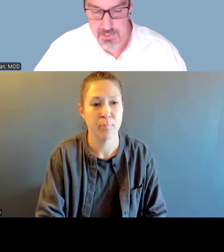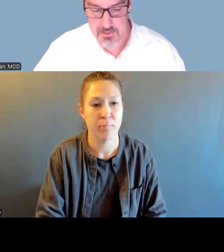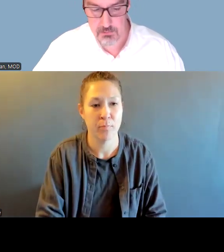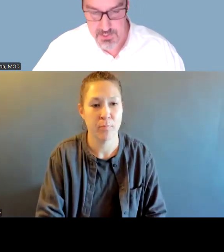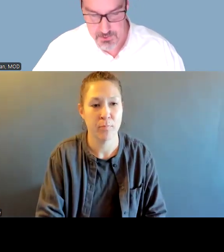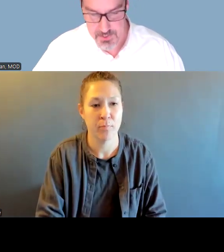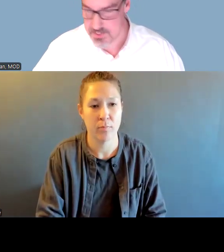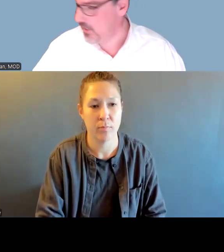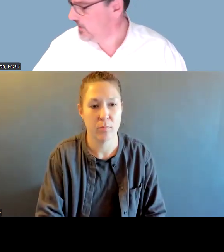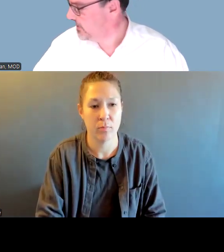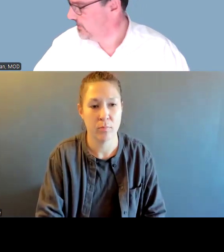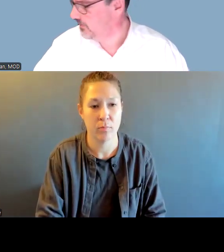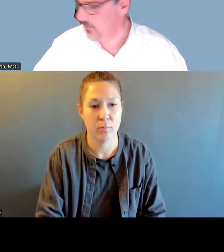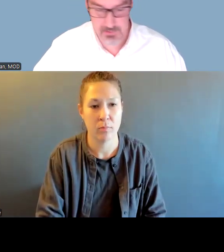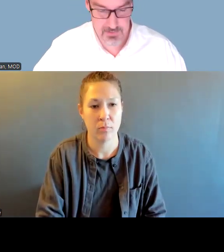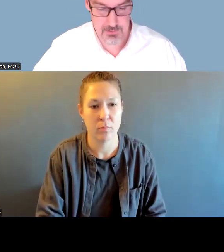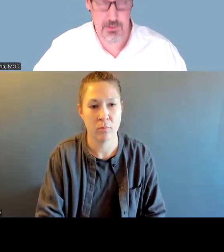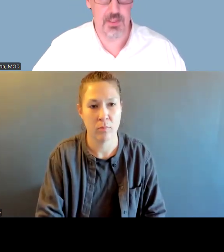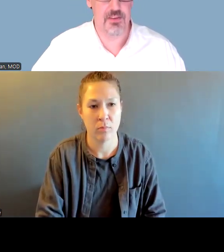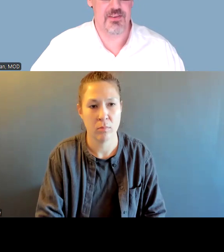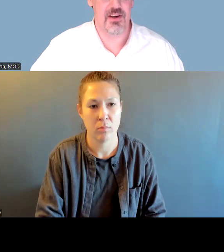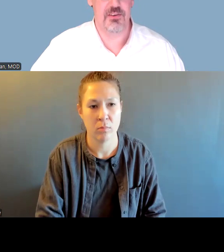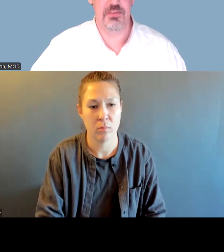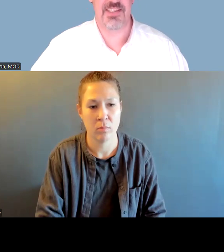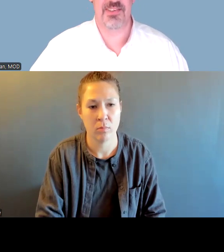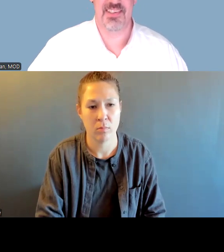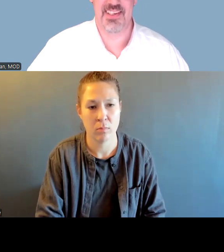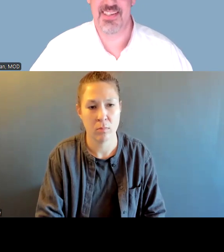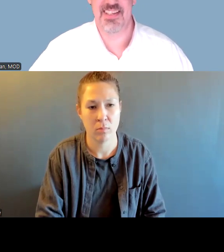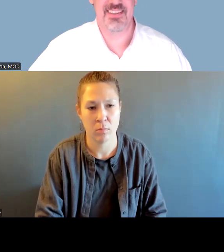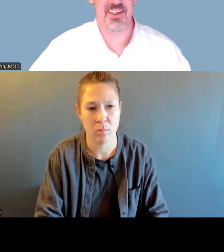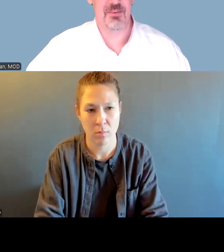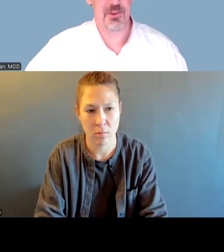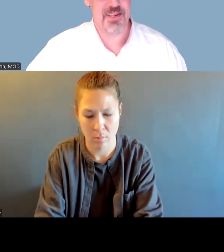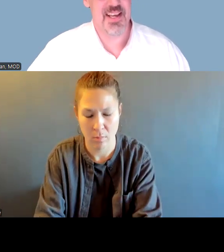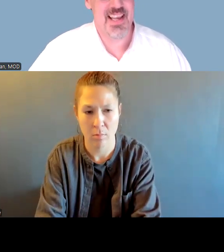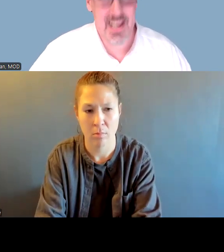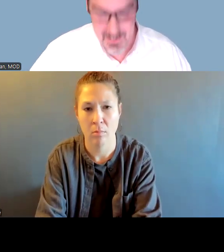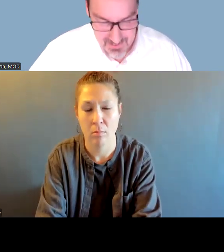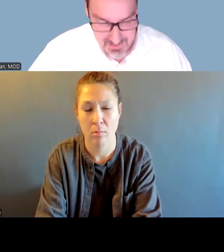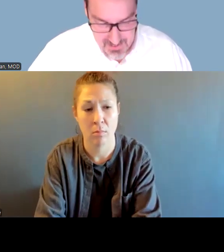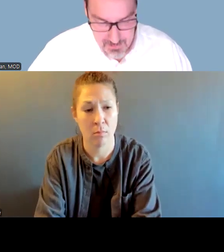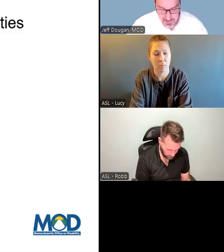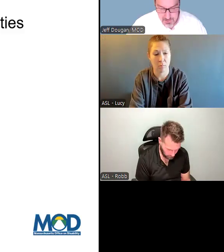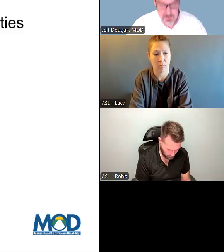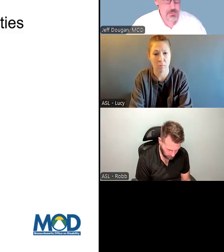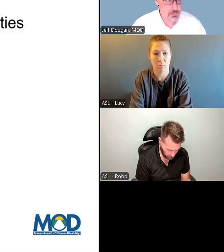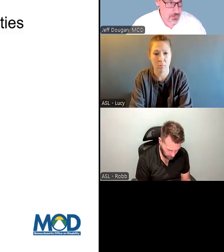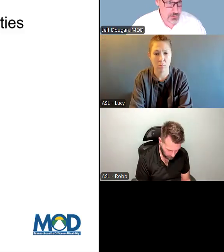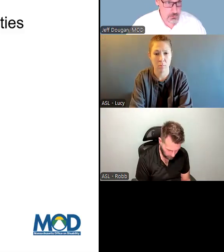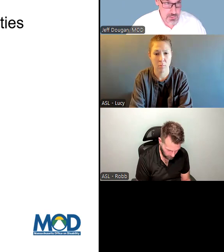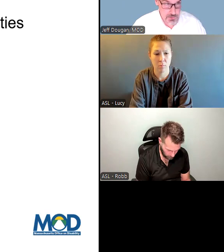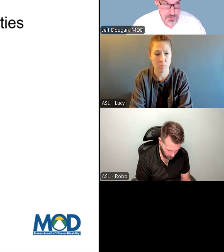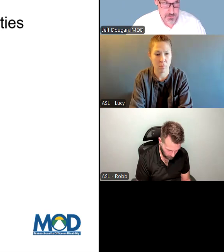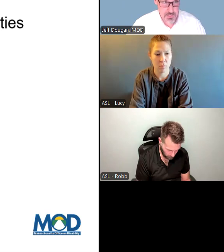Before I get to the resources slide, and I'm going to tell you, I hope I didn't talk too fast for the ASL and CART reporters. But before